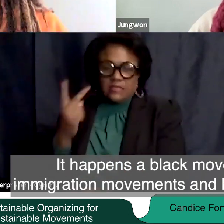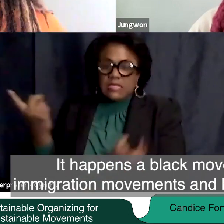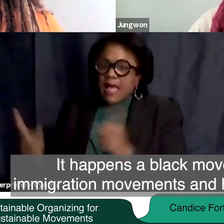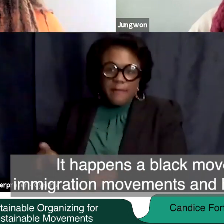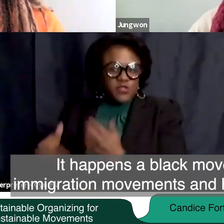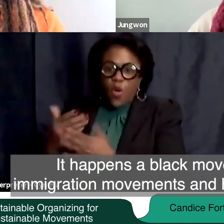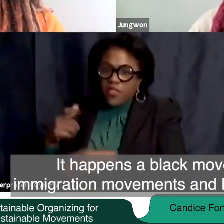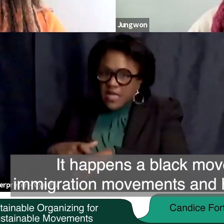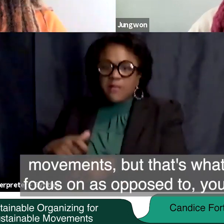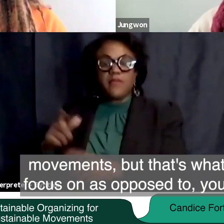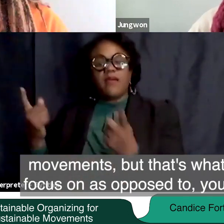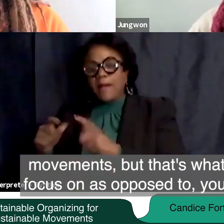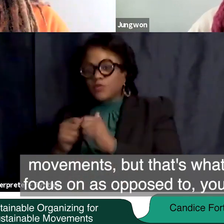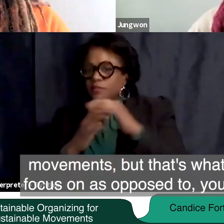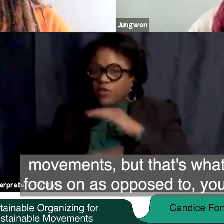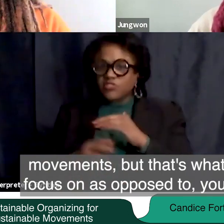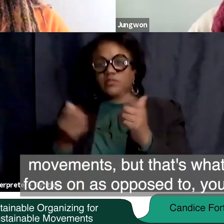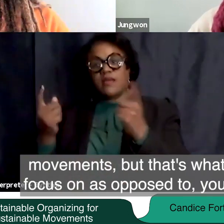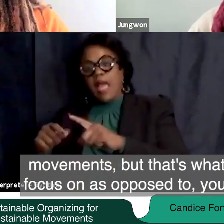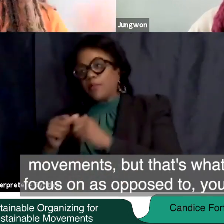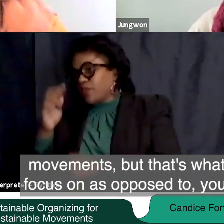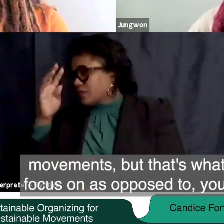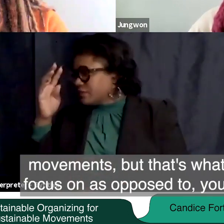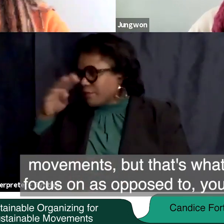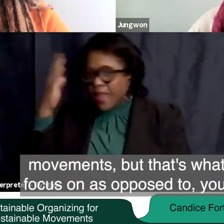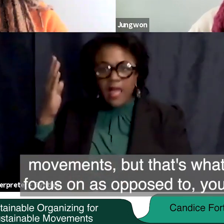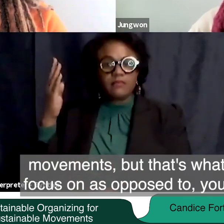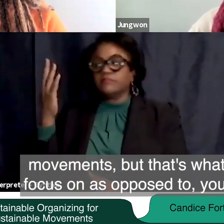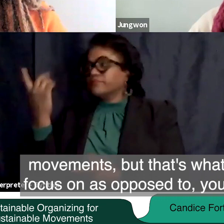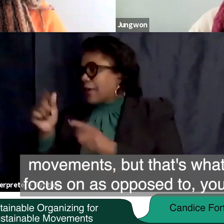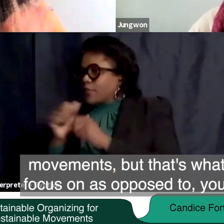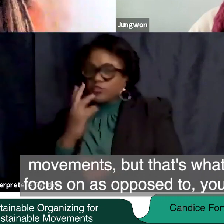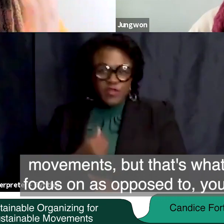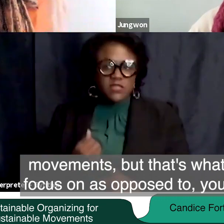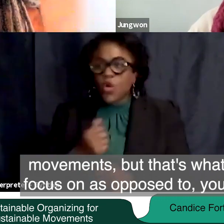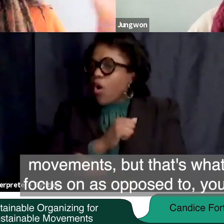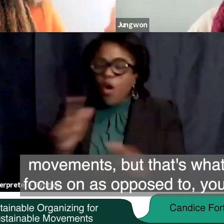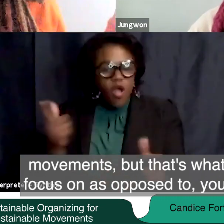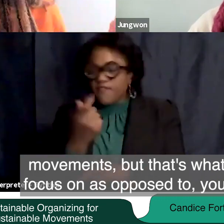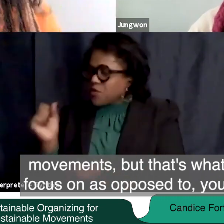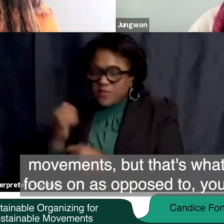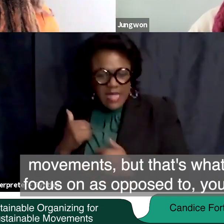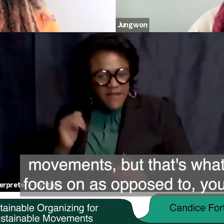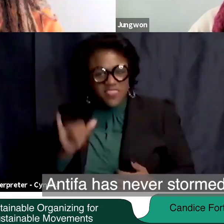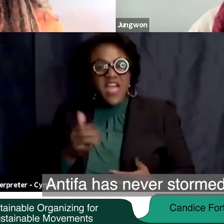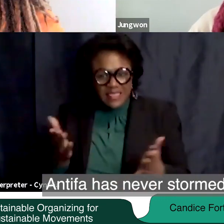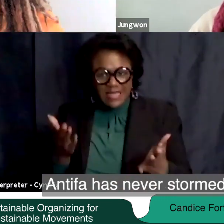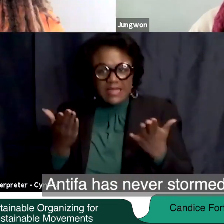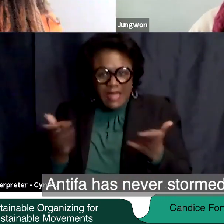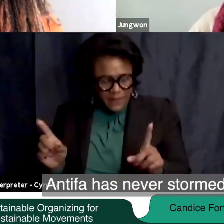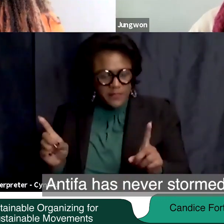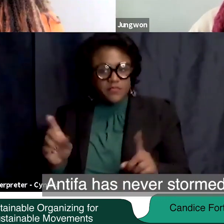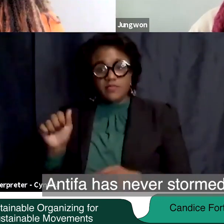movements. It happens in immigration movements. It happens in trans movements. But that's what they chose to focus on, as opposed to,